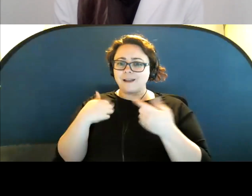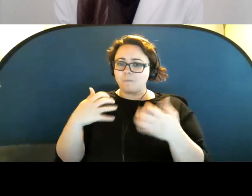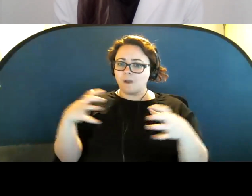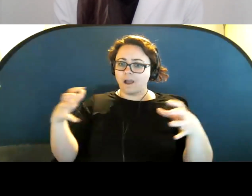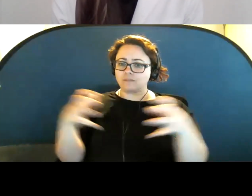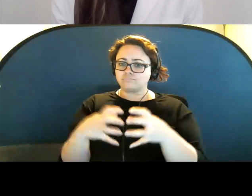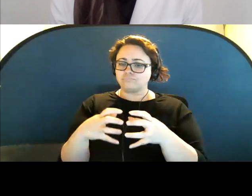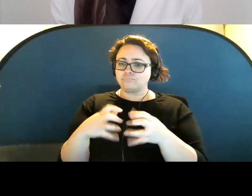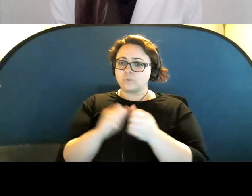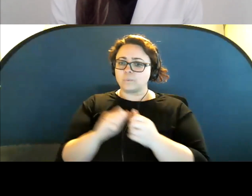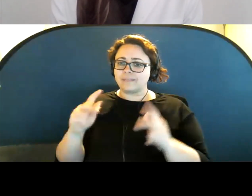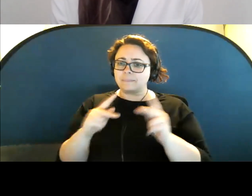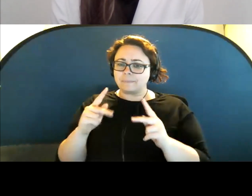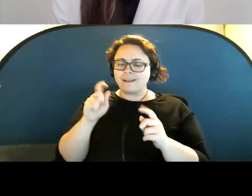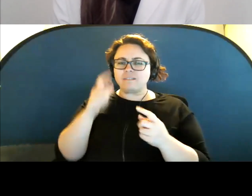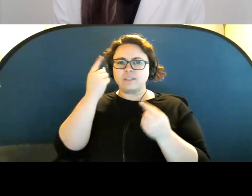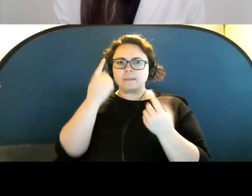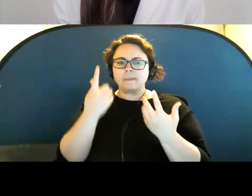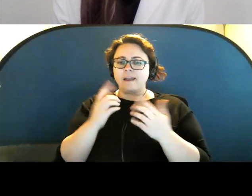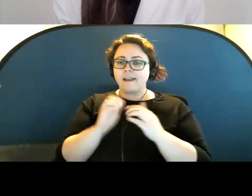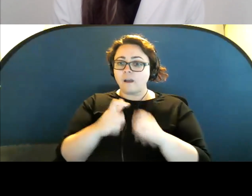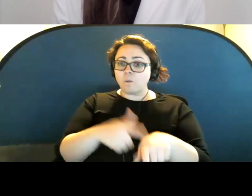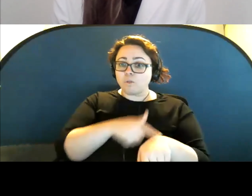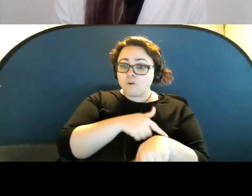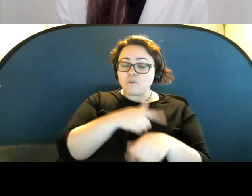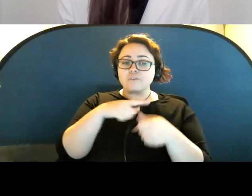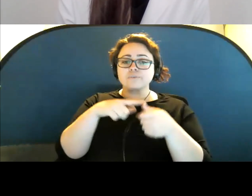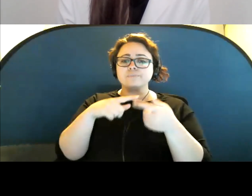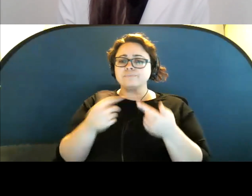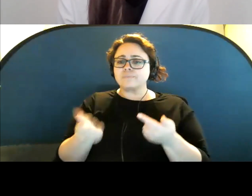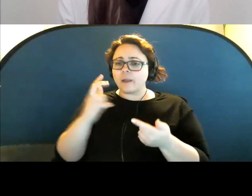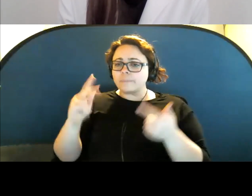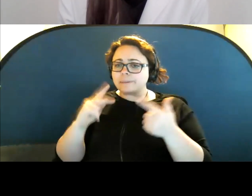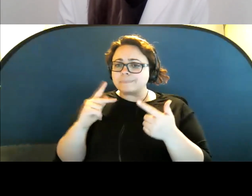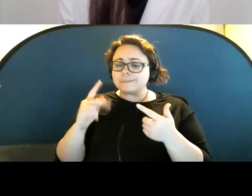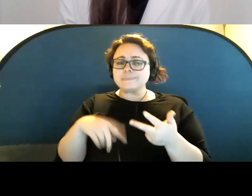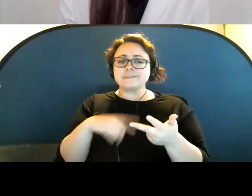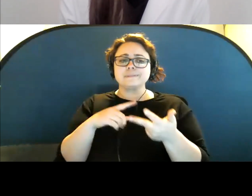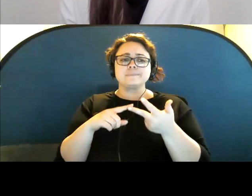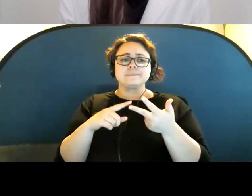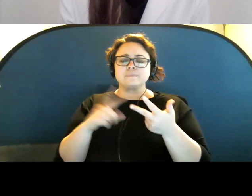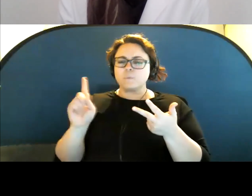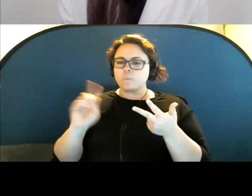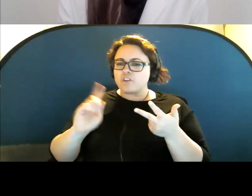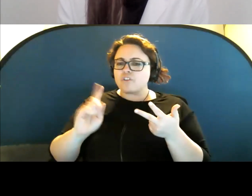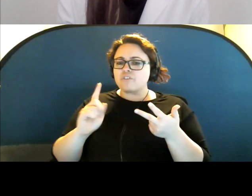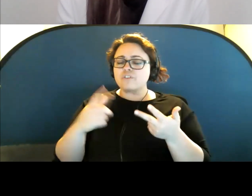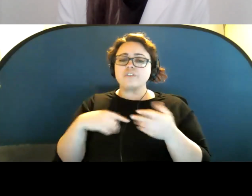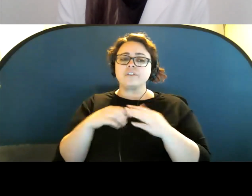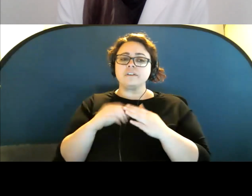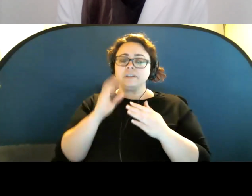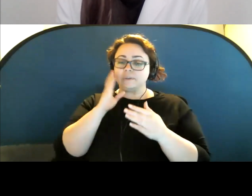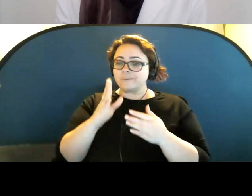be there? These are all factors that will affect our risk of contracting COVID or the flu, or